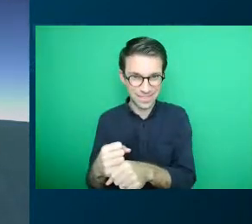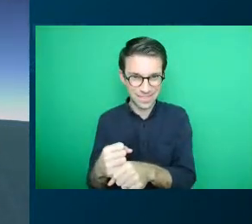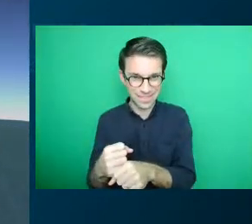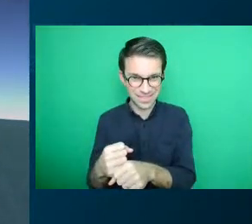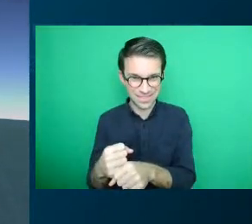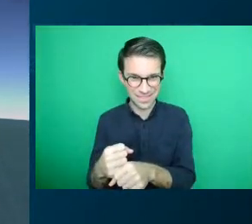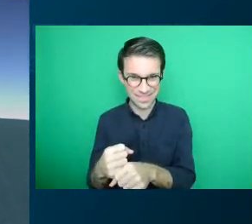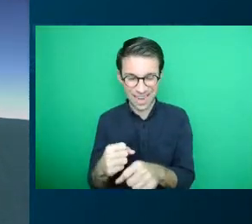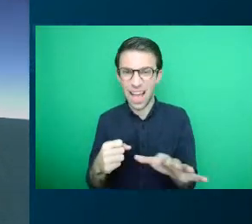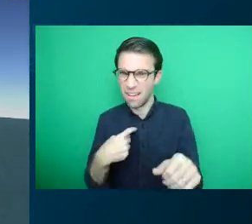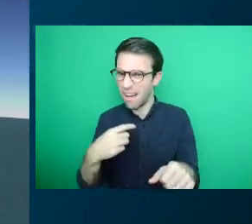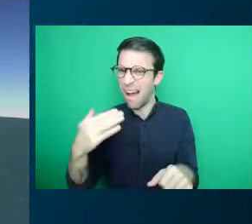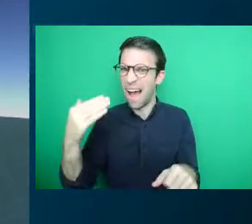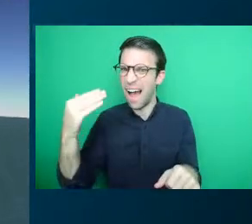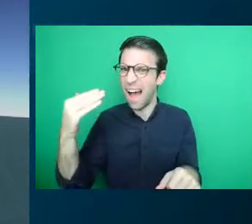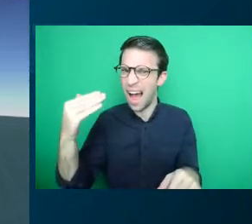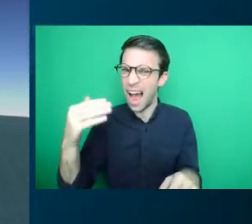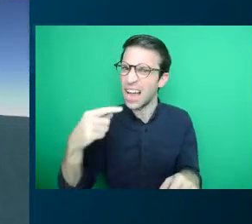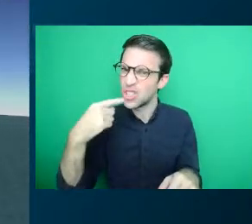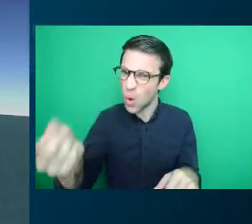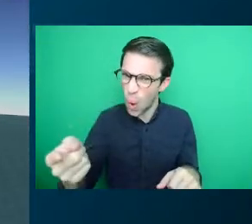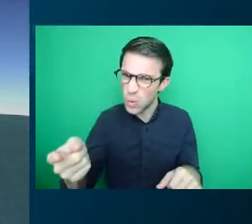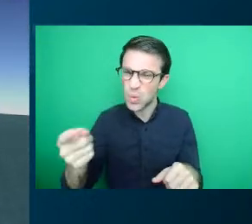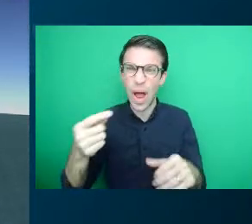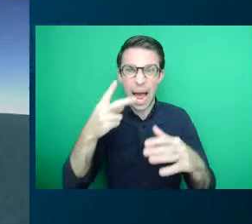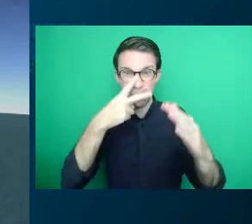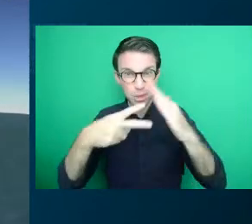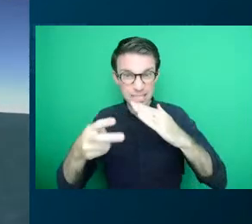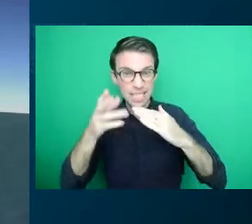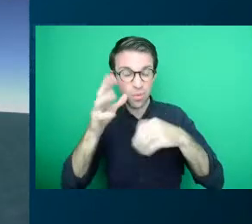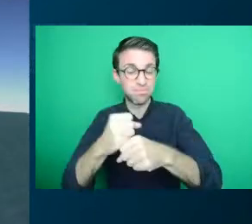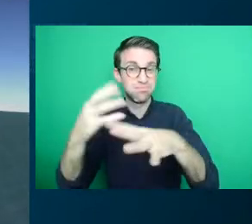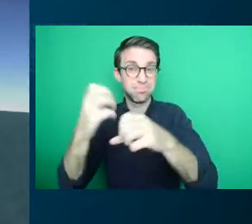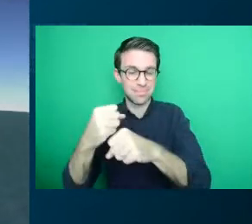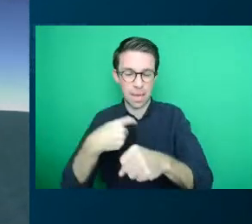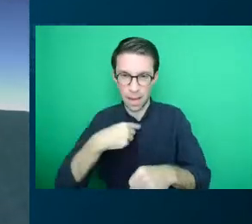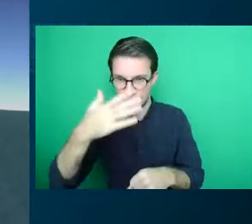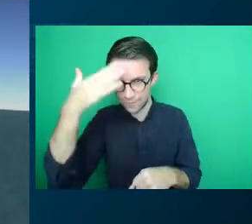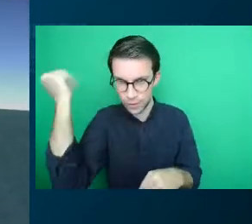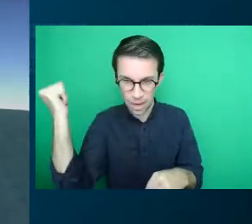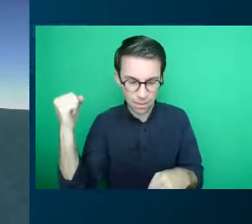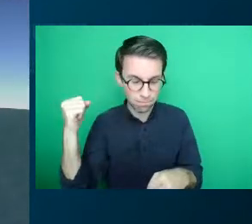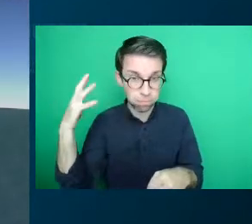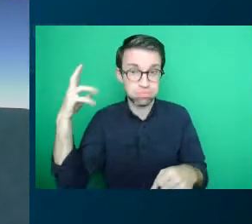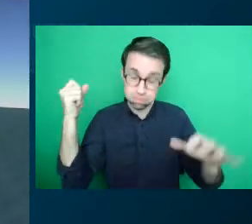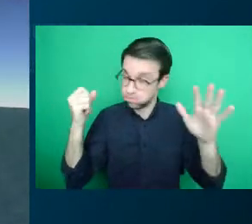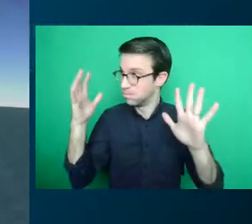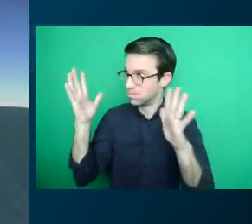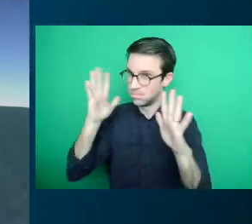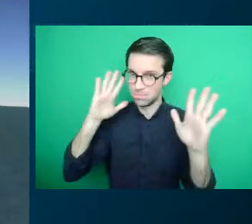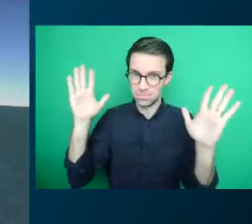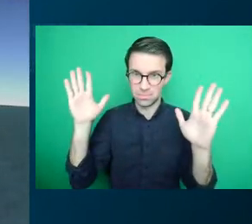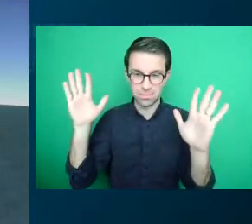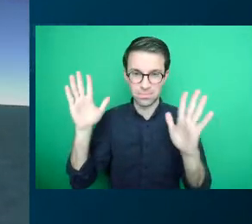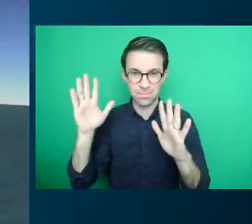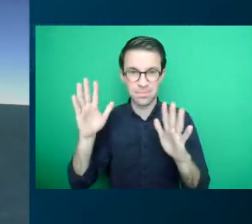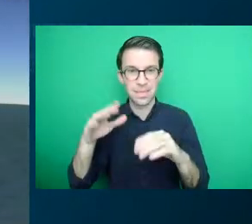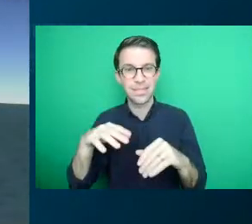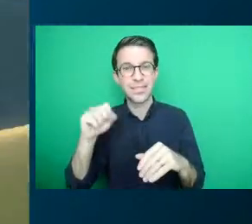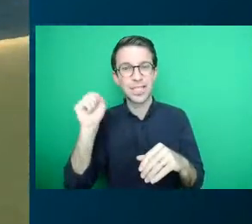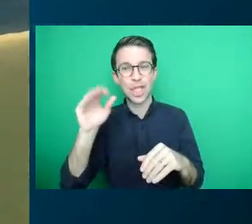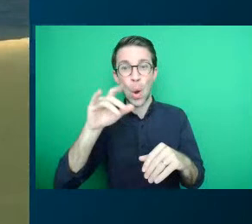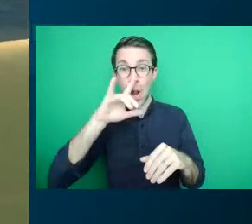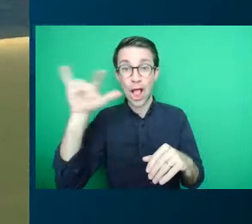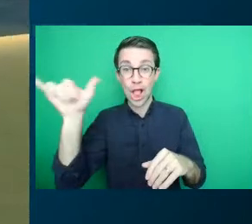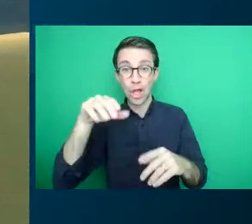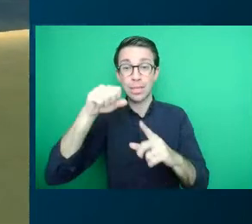I even knew it was coming. I told you that it was going to explode, and I forgot that it was going to explode like 3 seconds later. So it looks like the